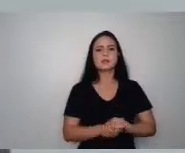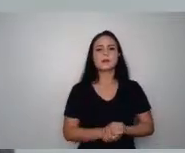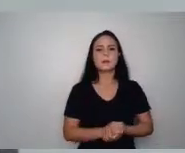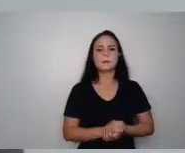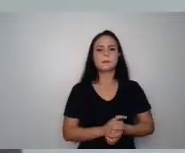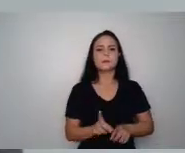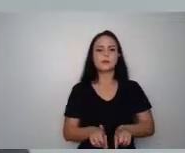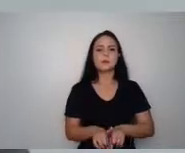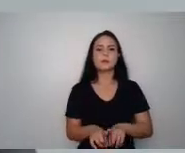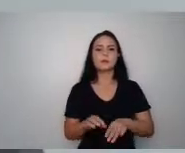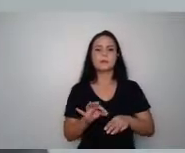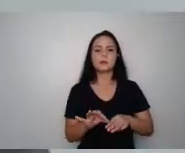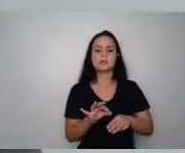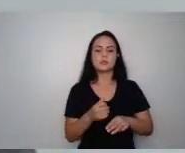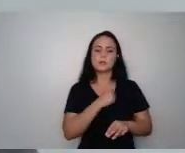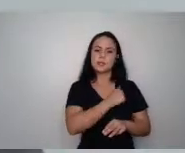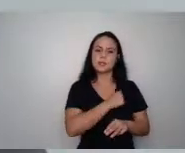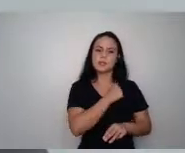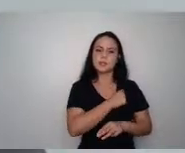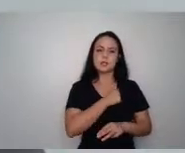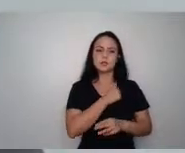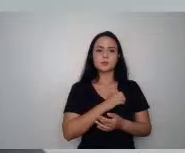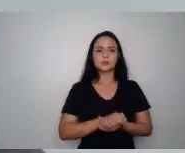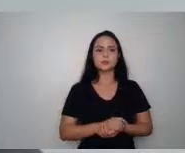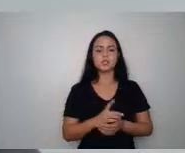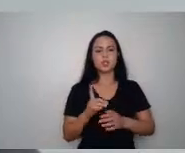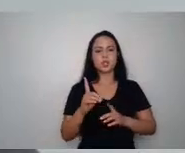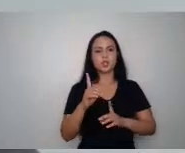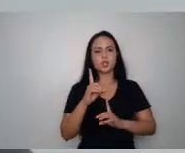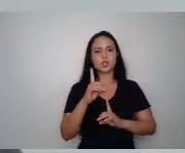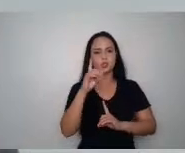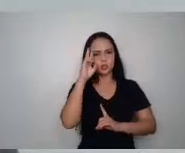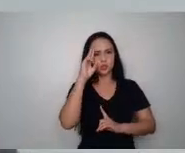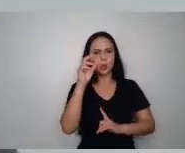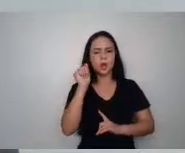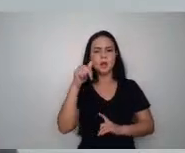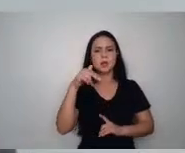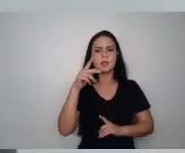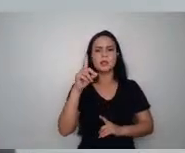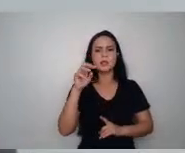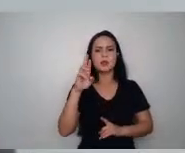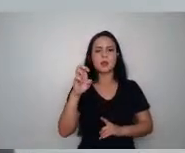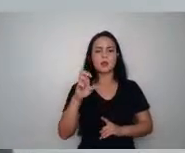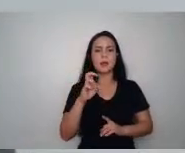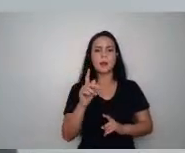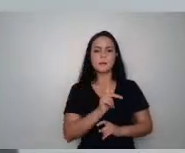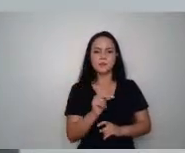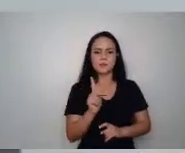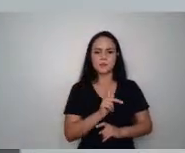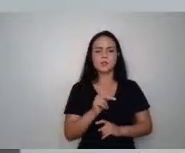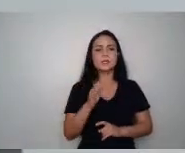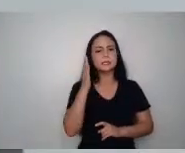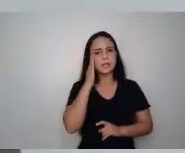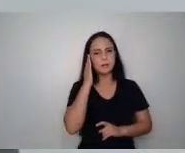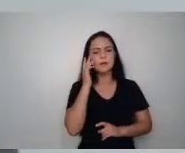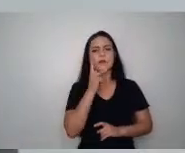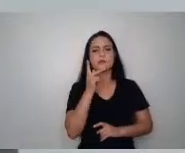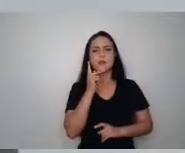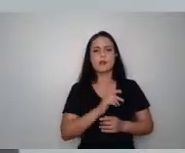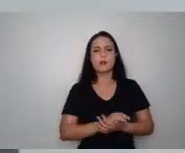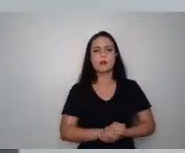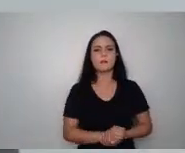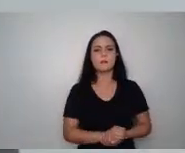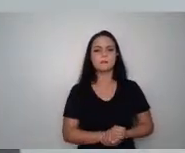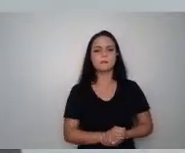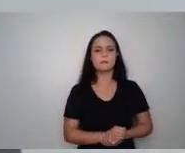know that in Brazil, and the minister, Dr. André, knows very well, and